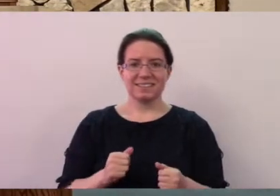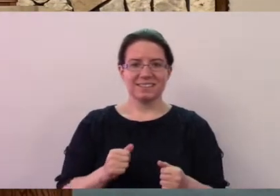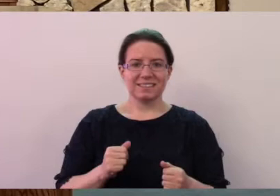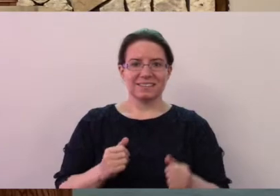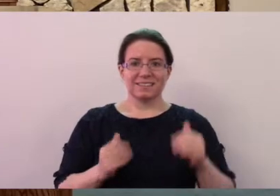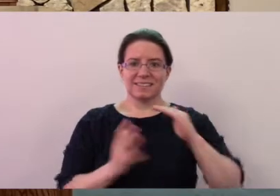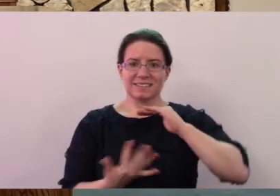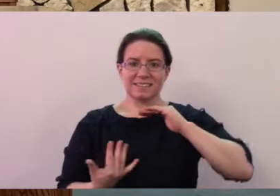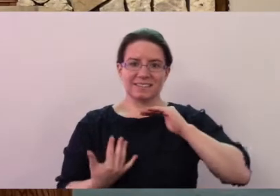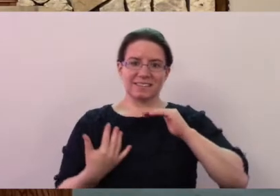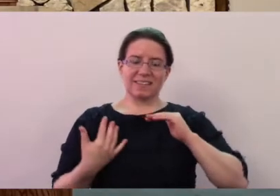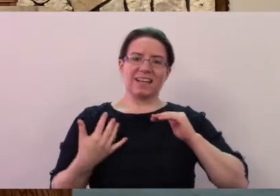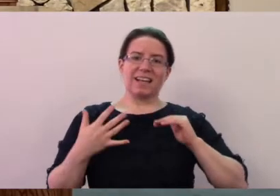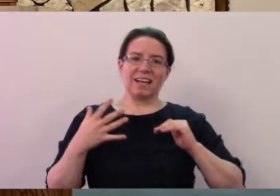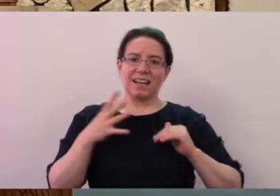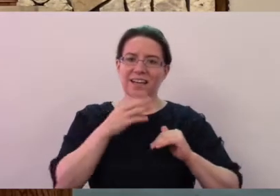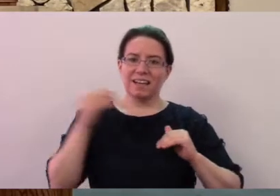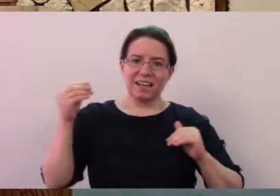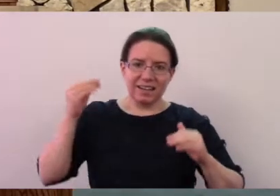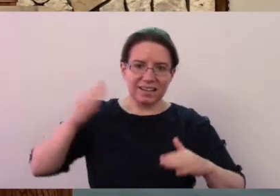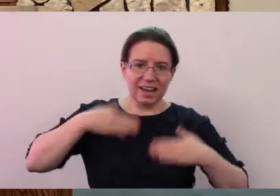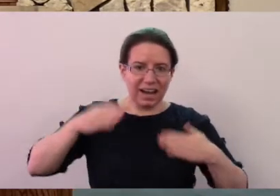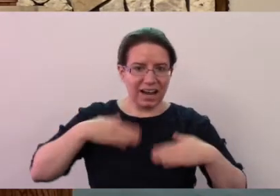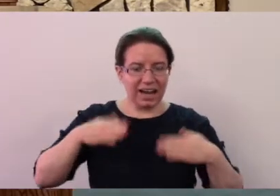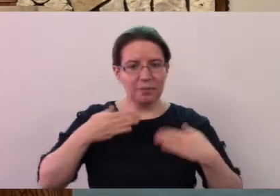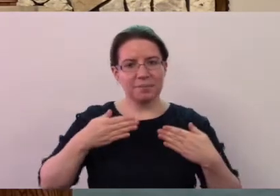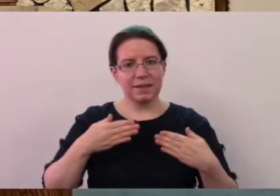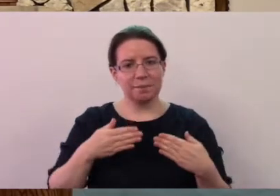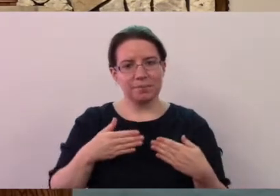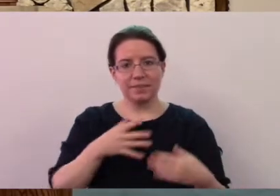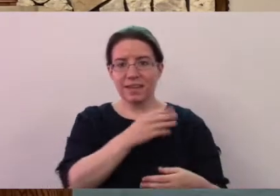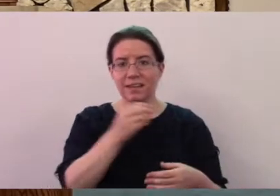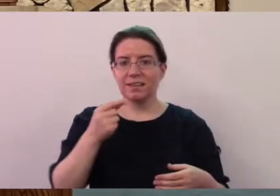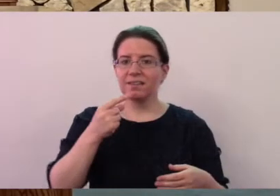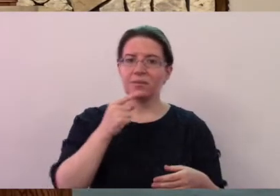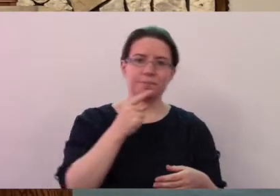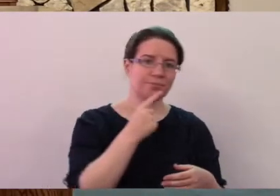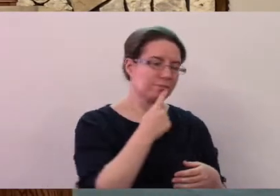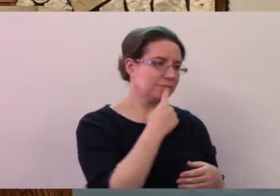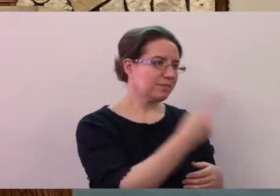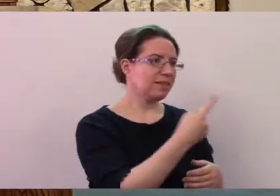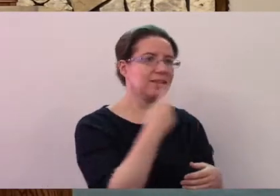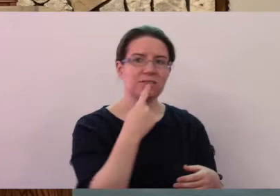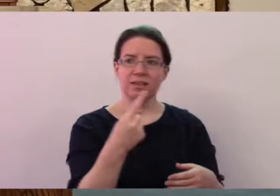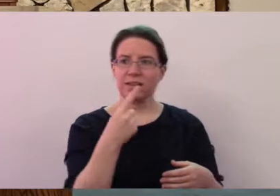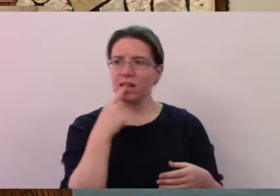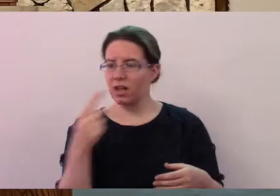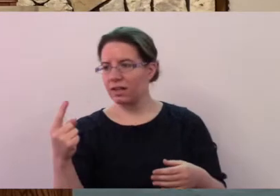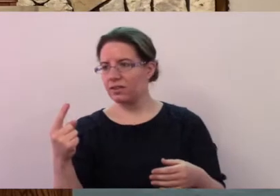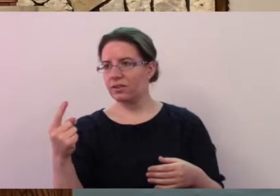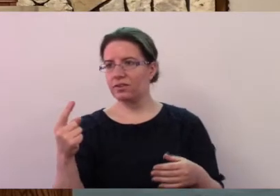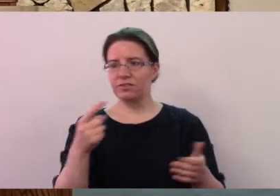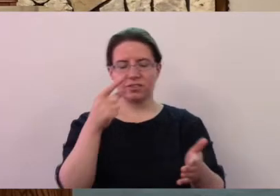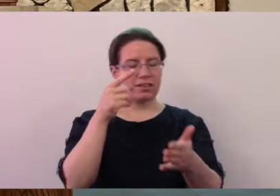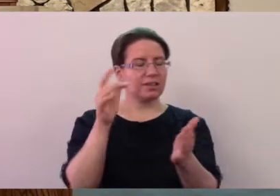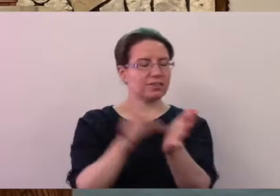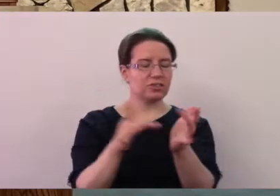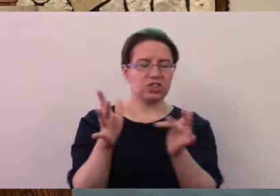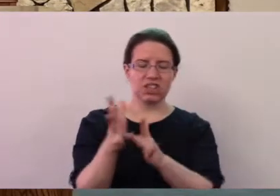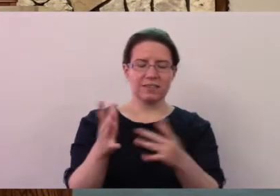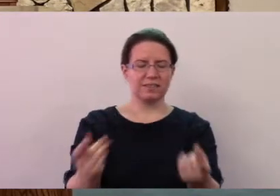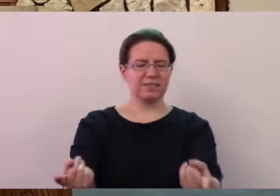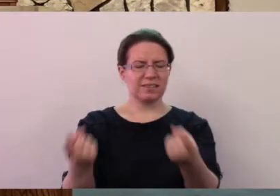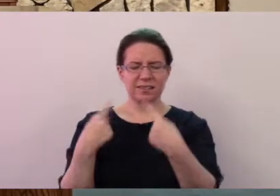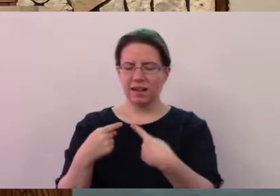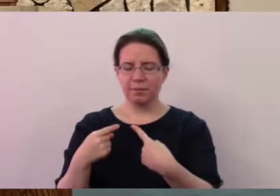Amen. To be about the Master's business and to tell others that Jesus is coming. All right. Jesus is coming.